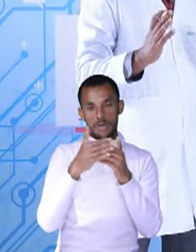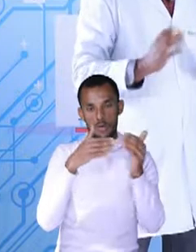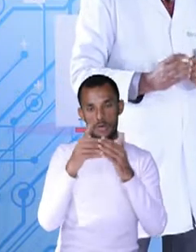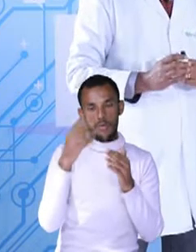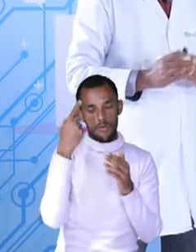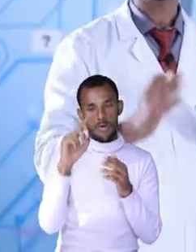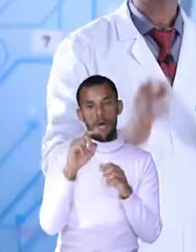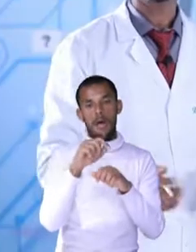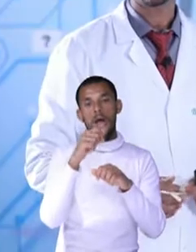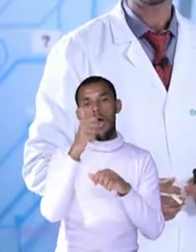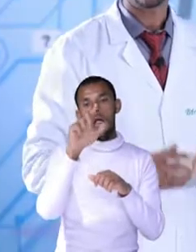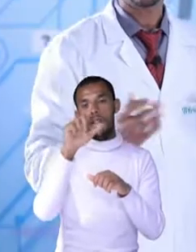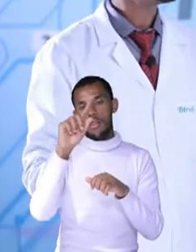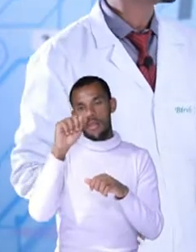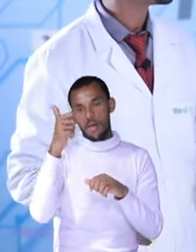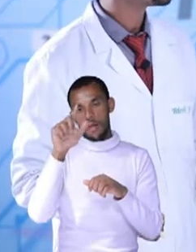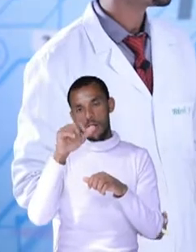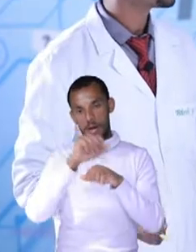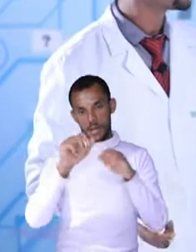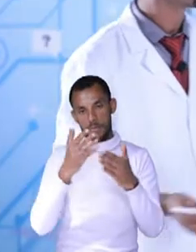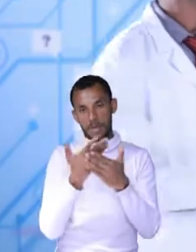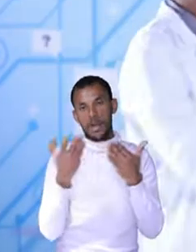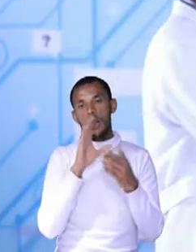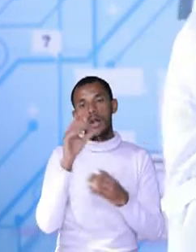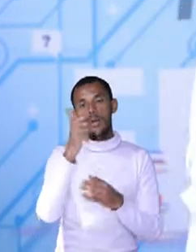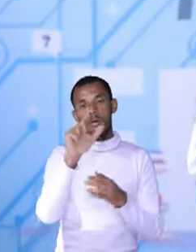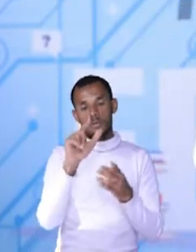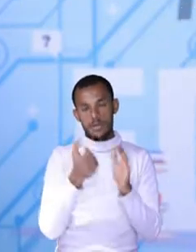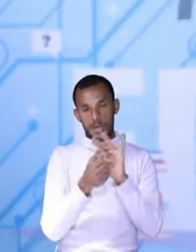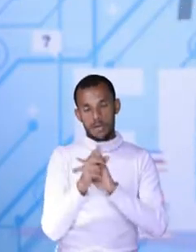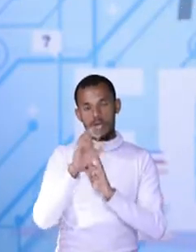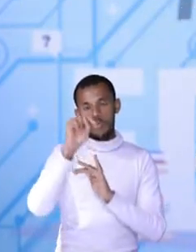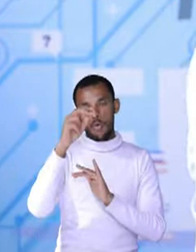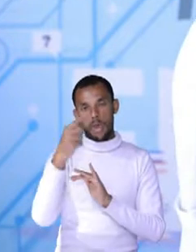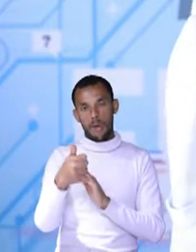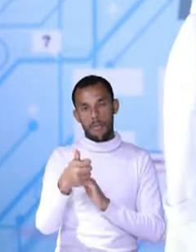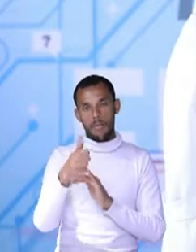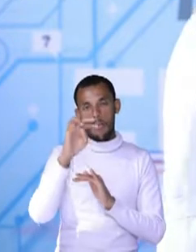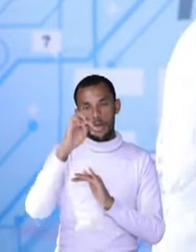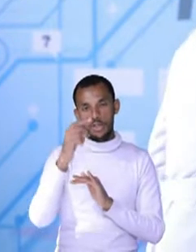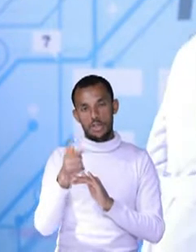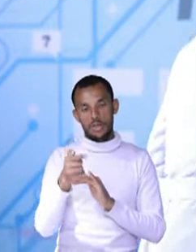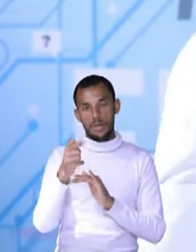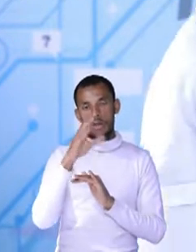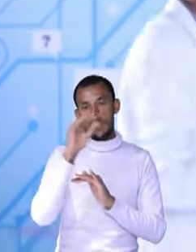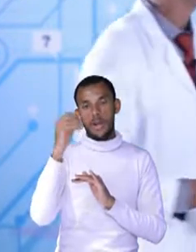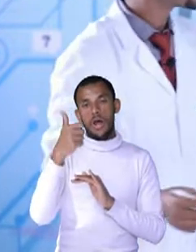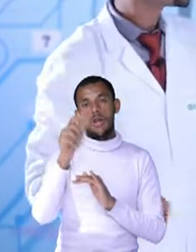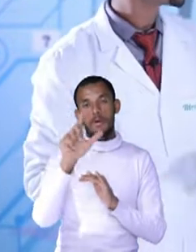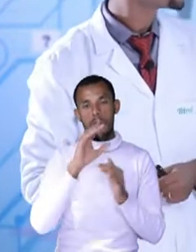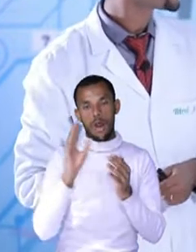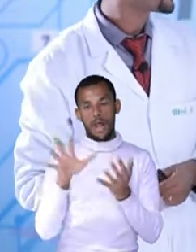Like alkali metals, alkaline earth metals, and aluminium. Therefore, such as sodium, magnesium, and aluminium